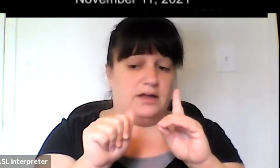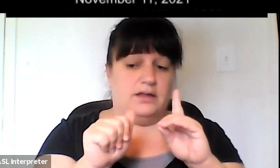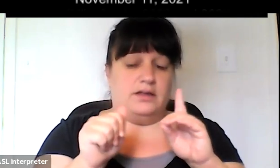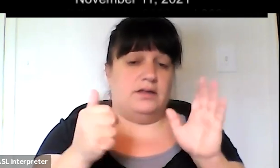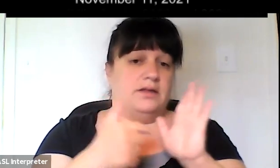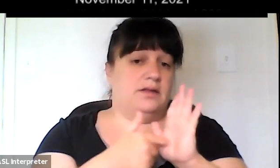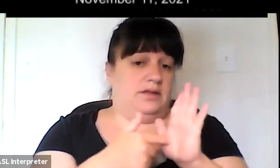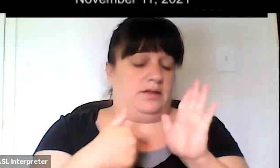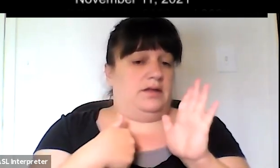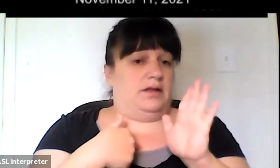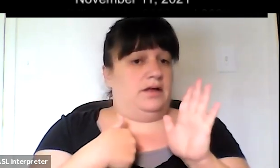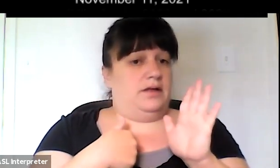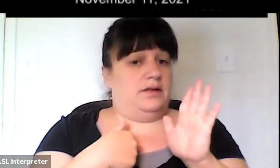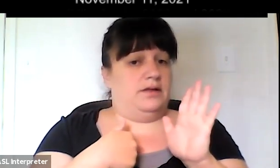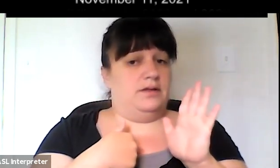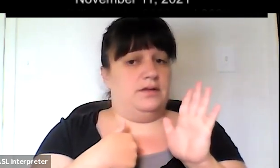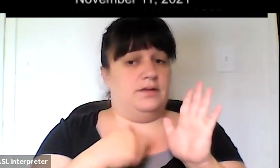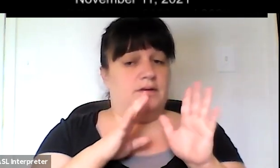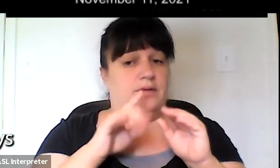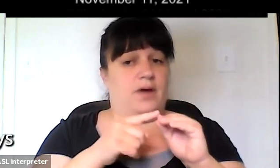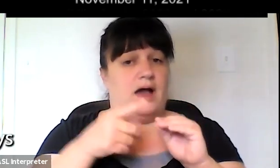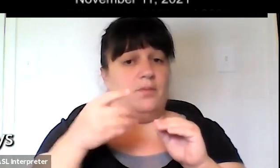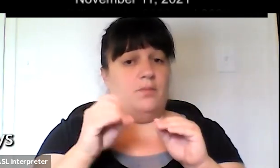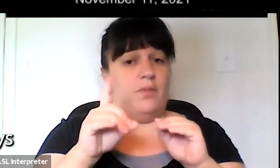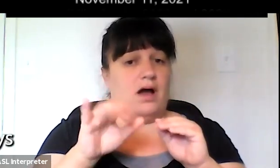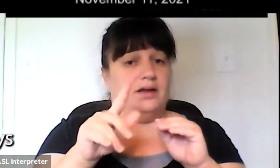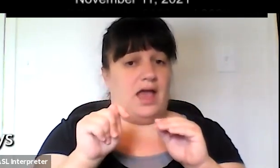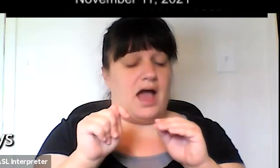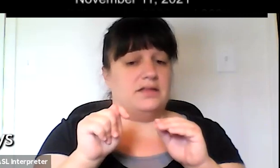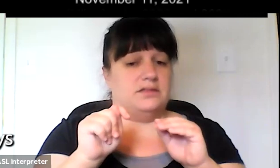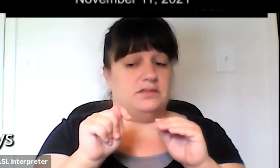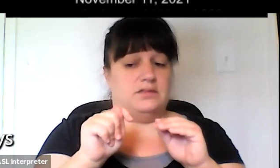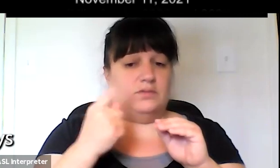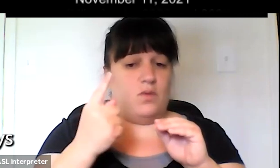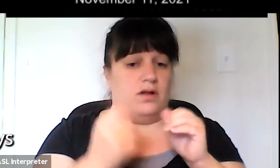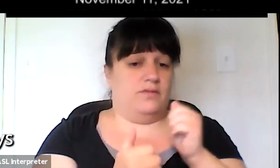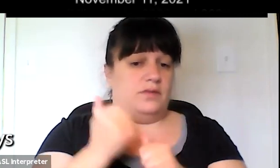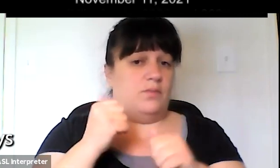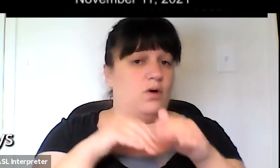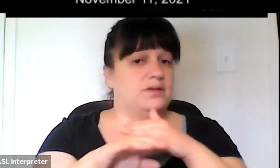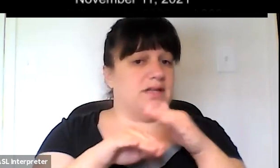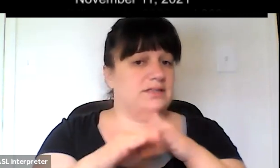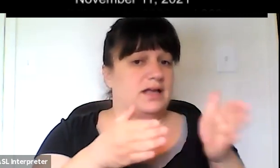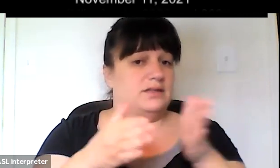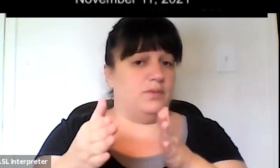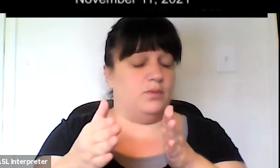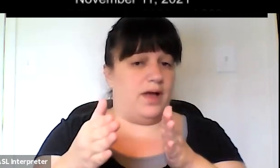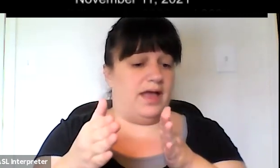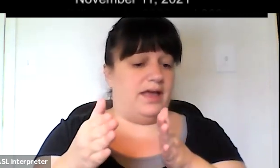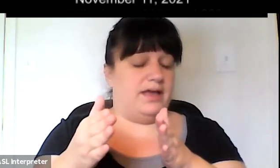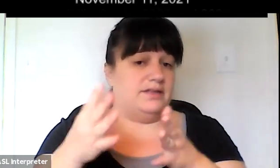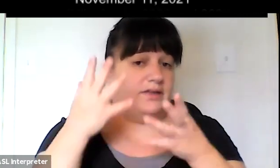am especially alluding to podcasts, which I find are one of the most accessible ways of